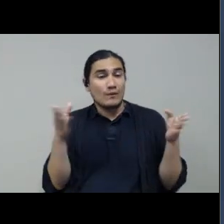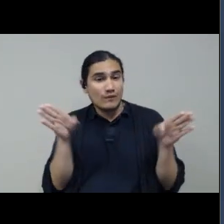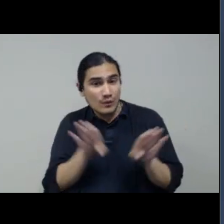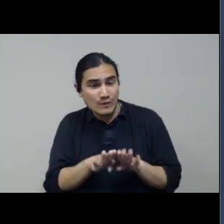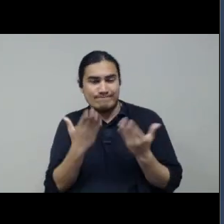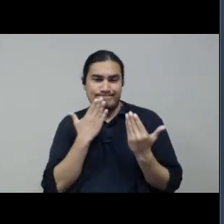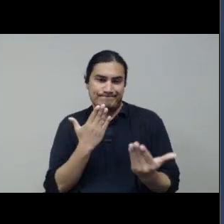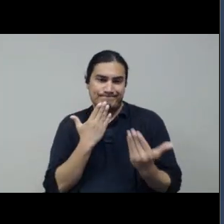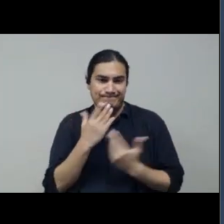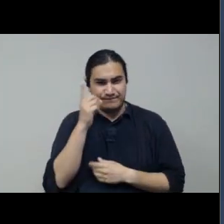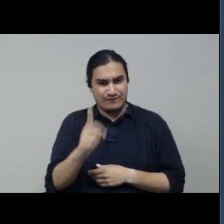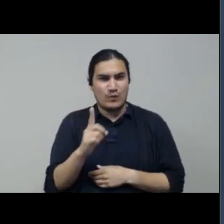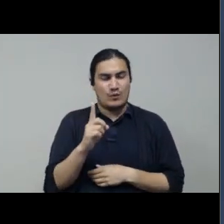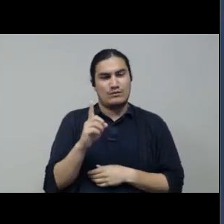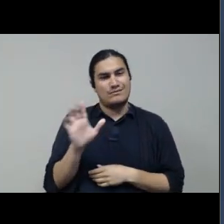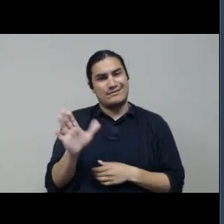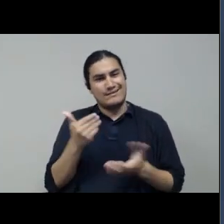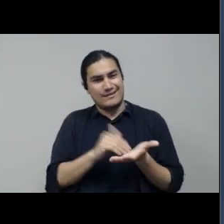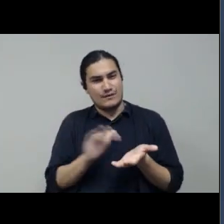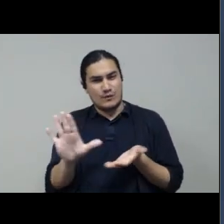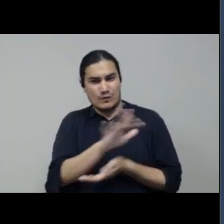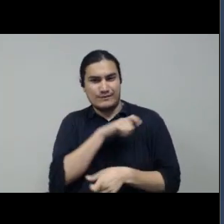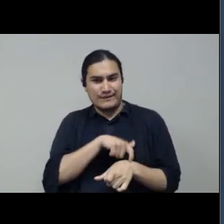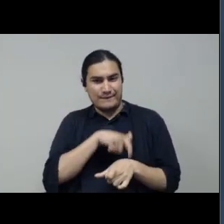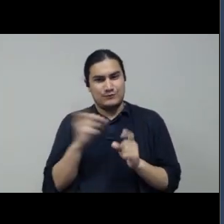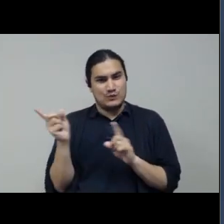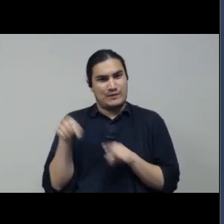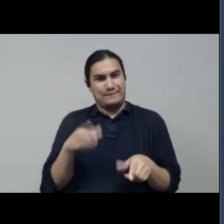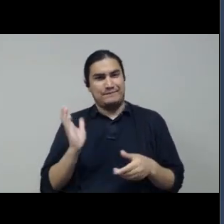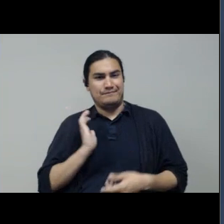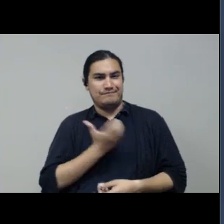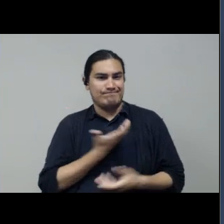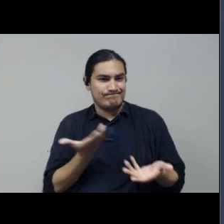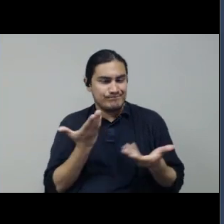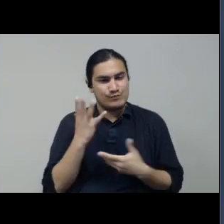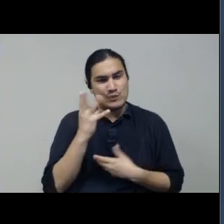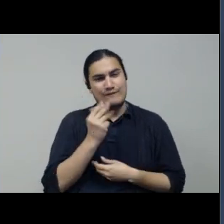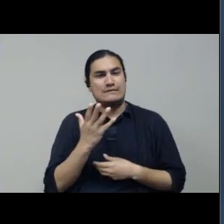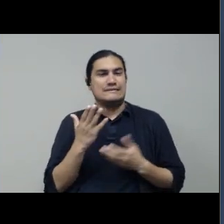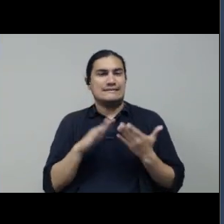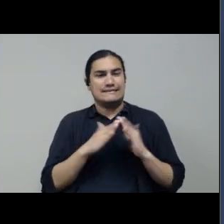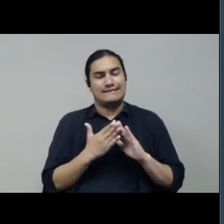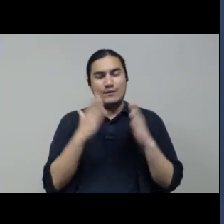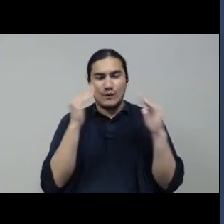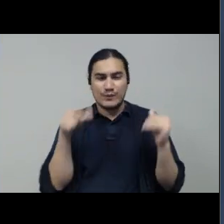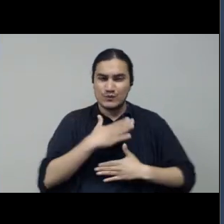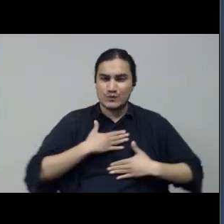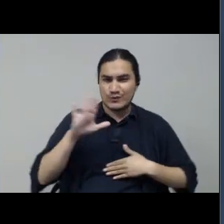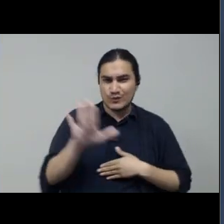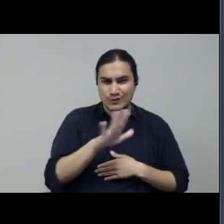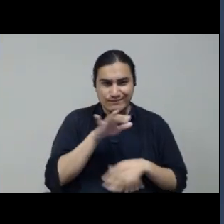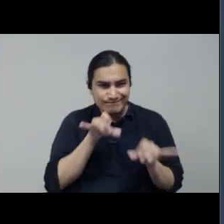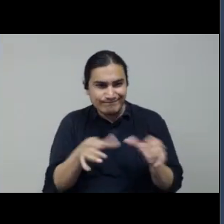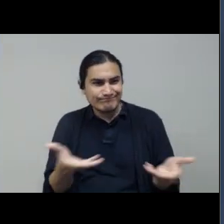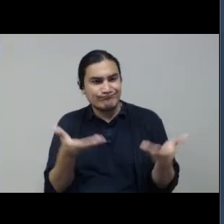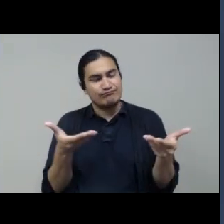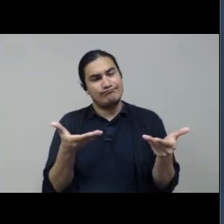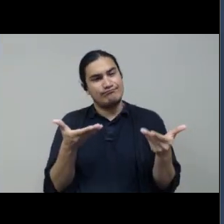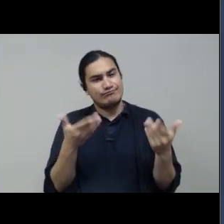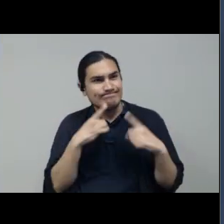for taking the time to come to our beautiful city. And I hope you enjoy your stay here and you